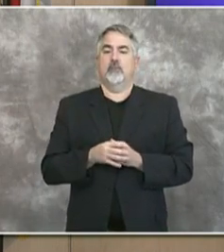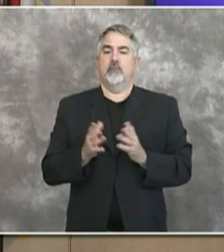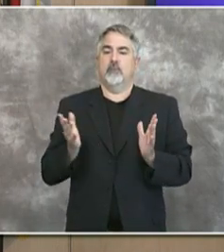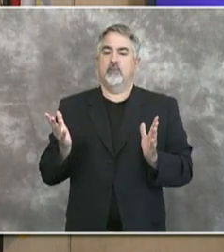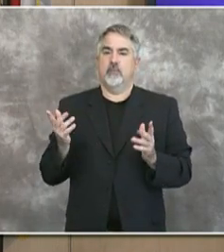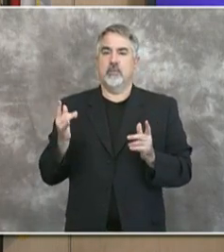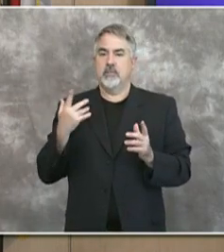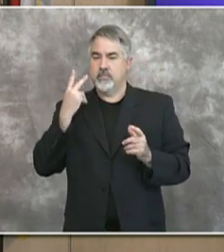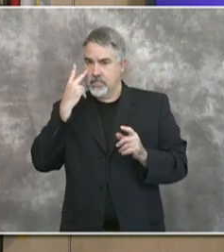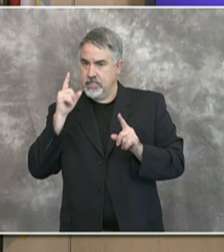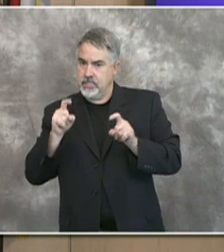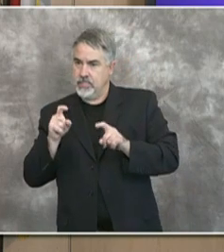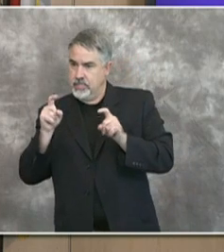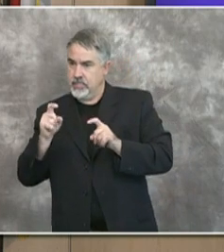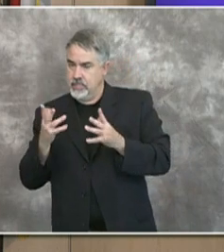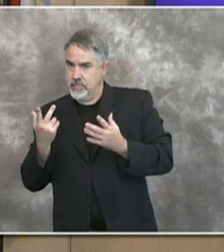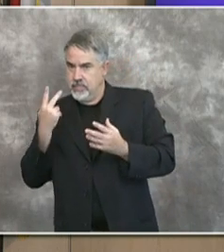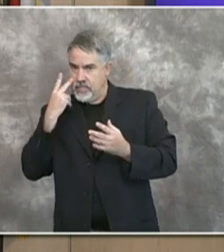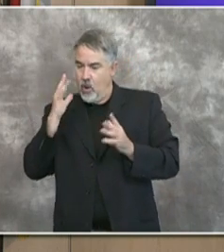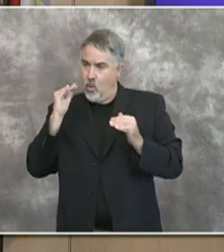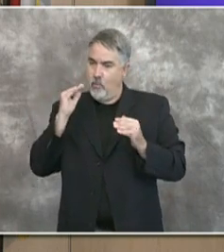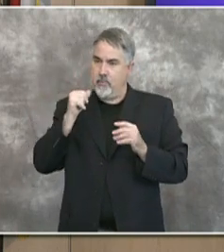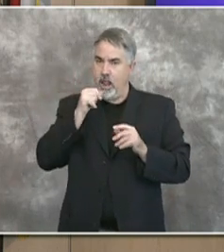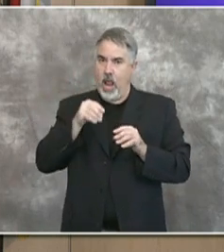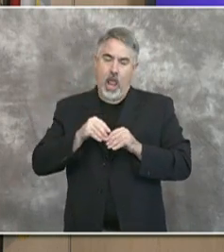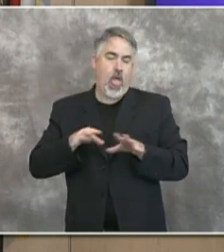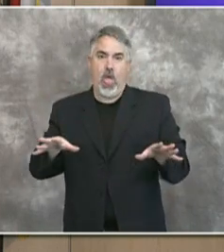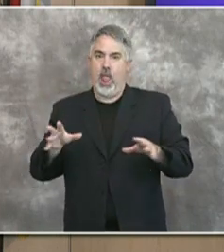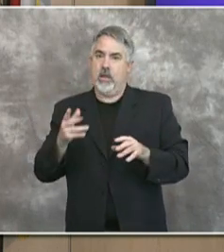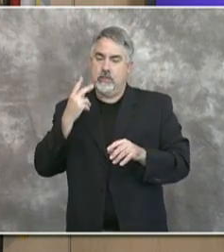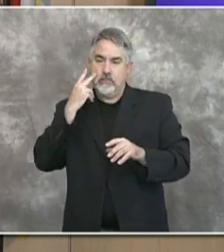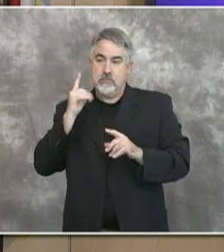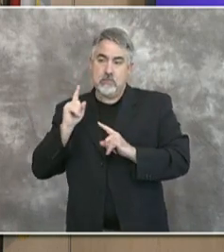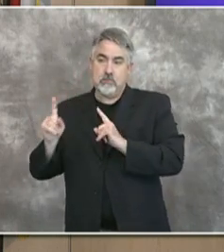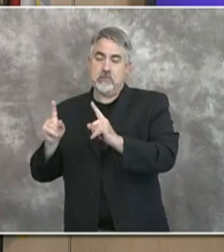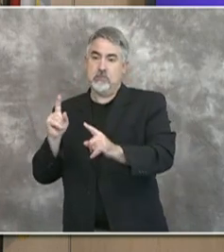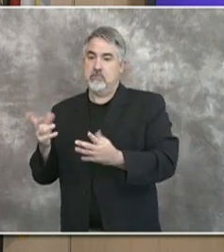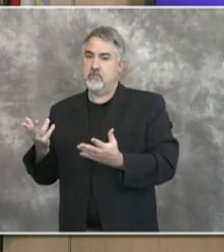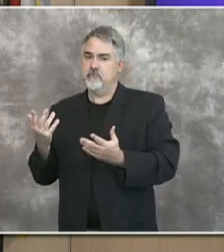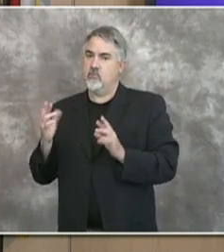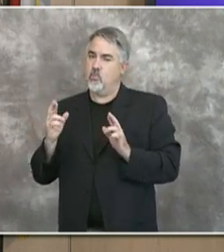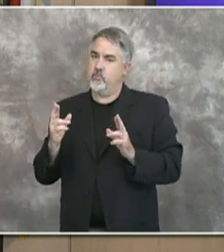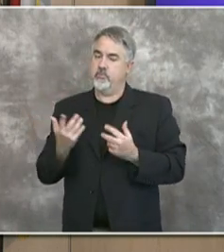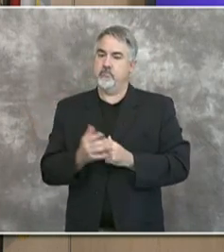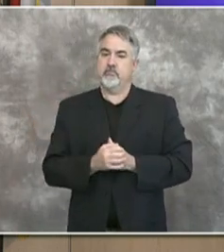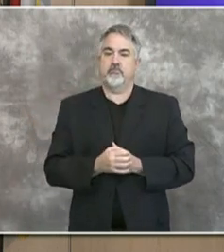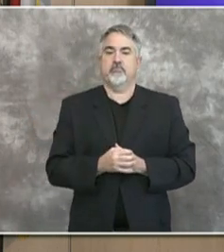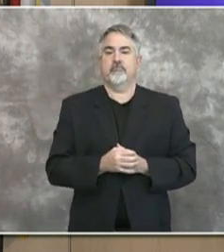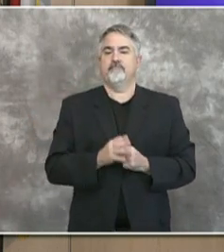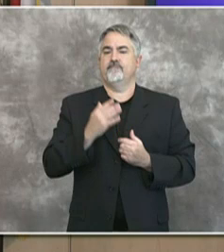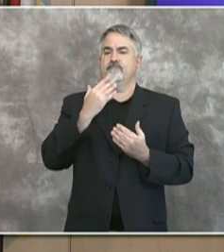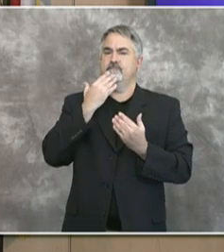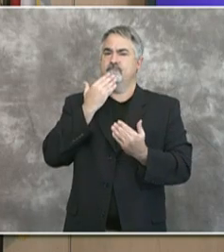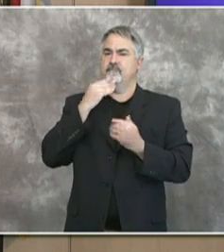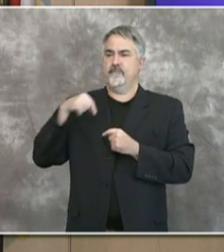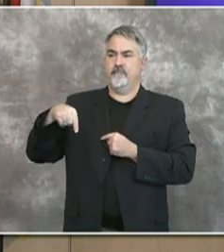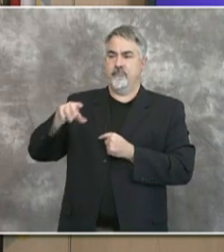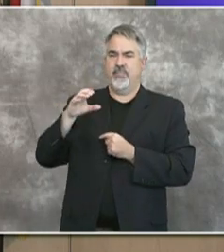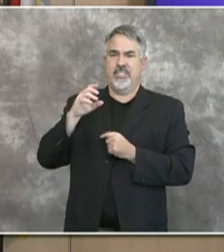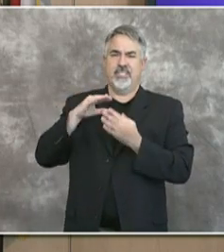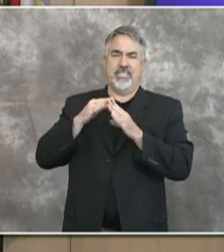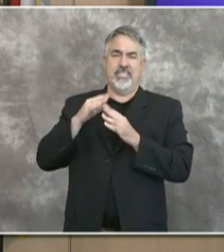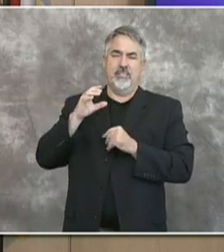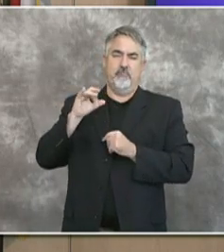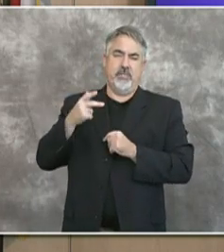Collaboratively, working together with one regional standard. Again, we're very grateful for each of the coastal cities and the lifeguards who developed a